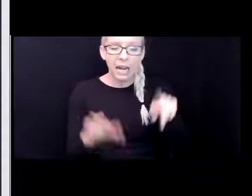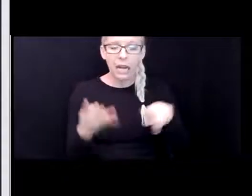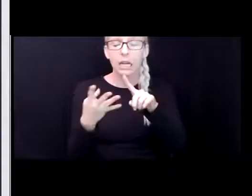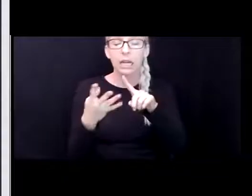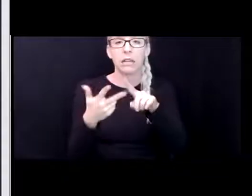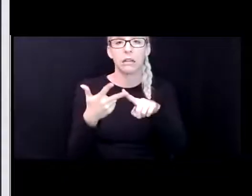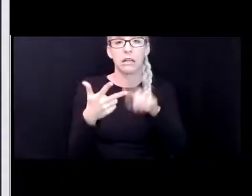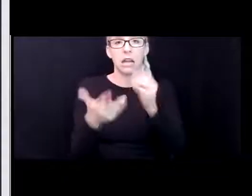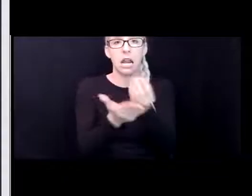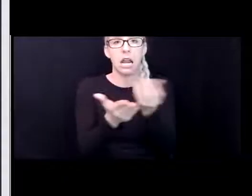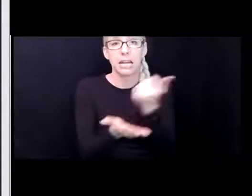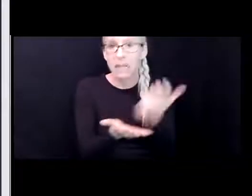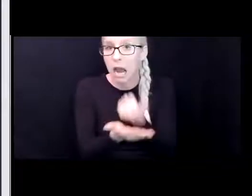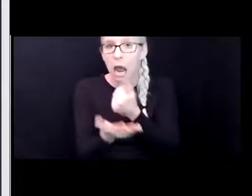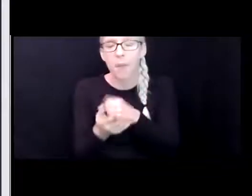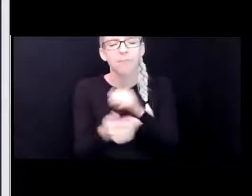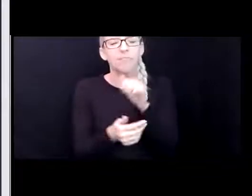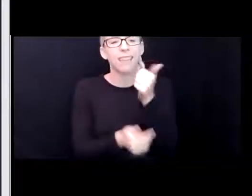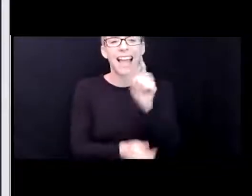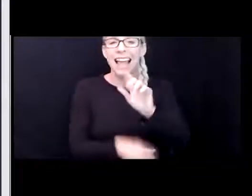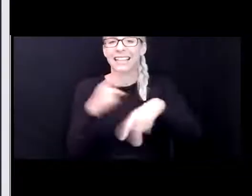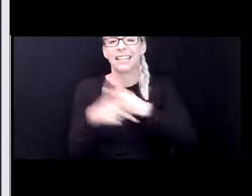other assets or income that this individual might have.